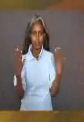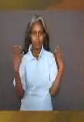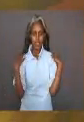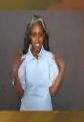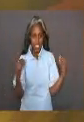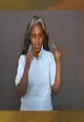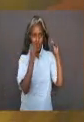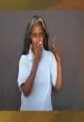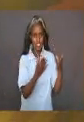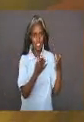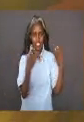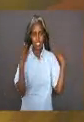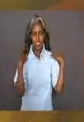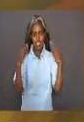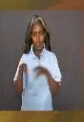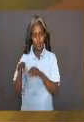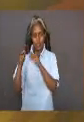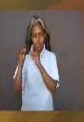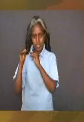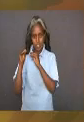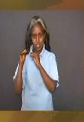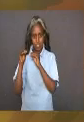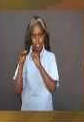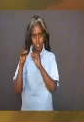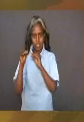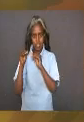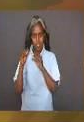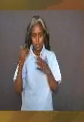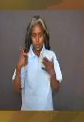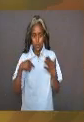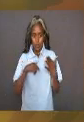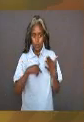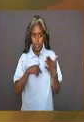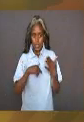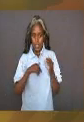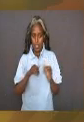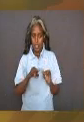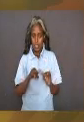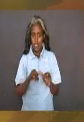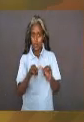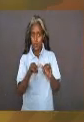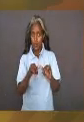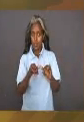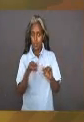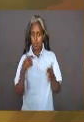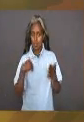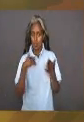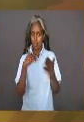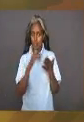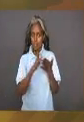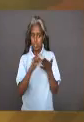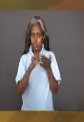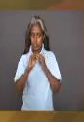Hello, teacher. Hello, students. We are going to continue our study